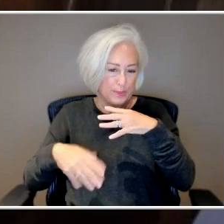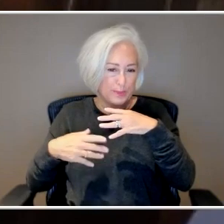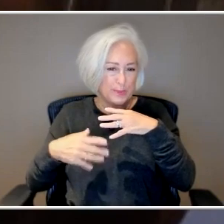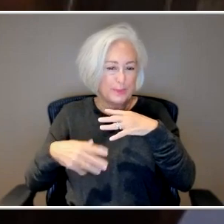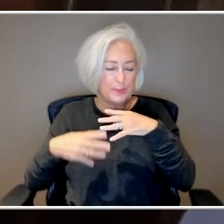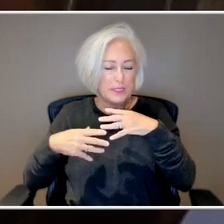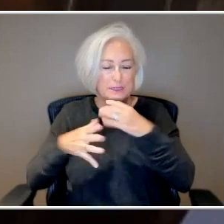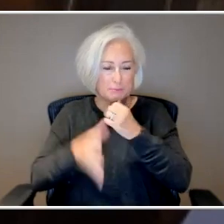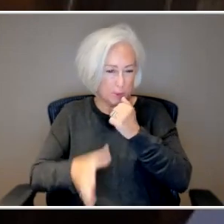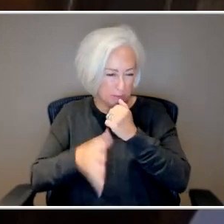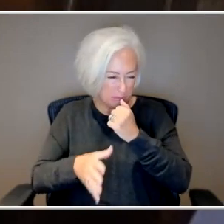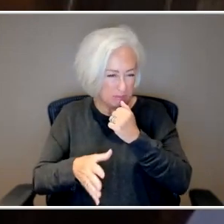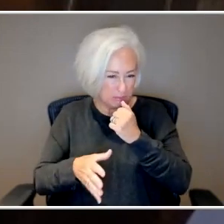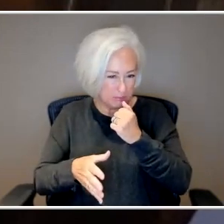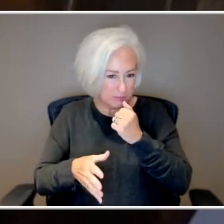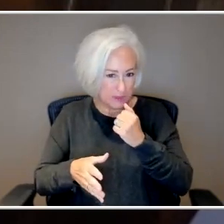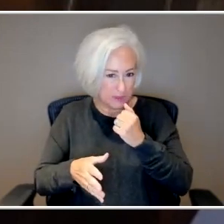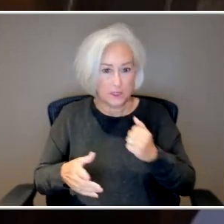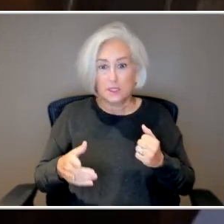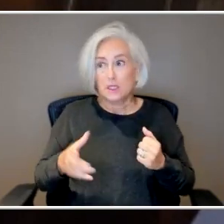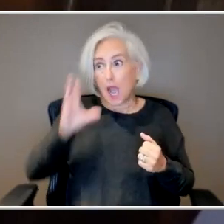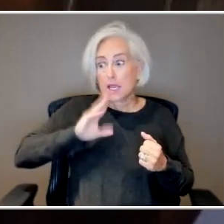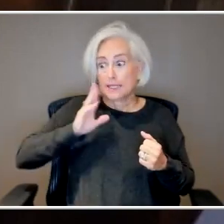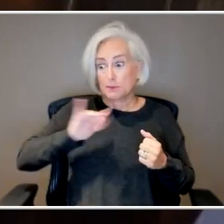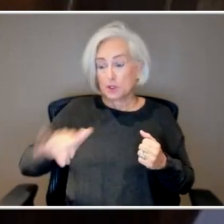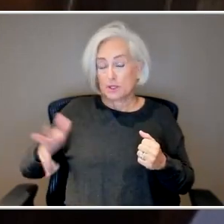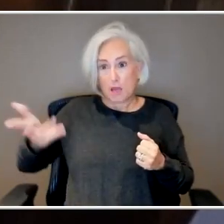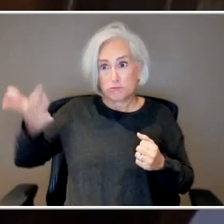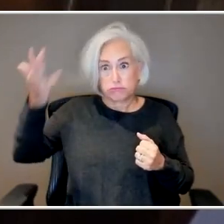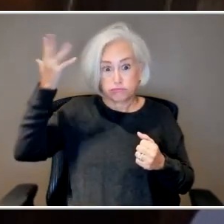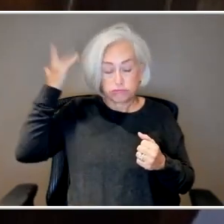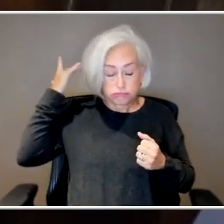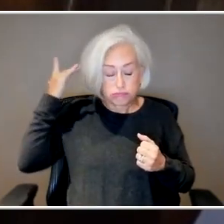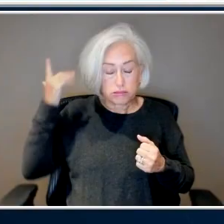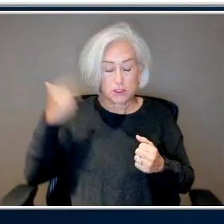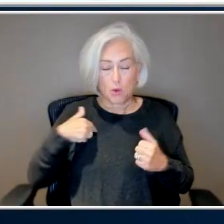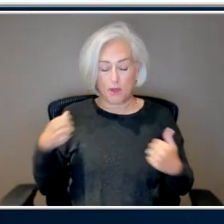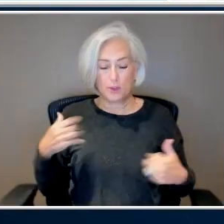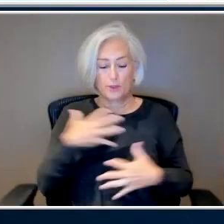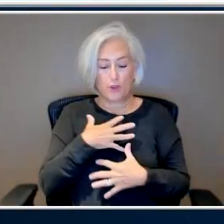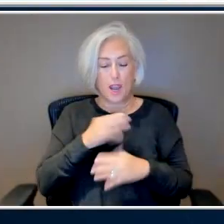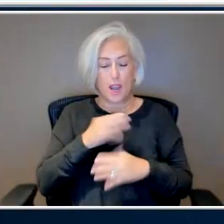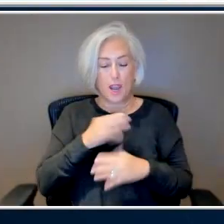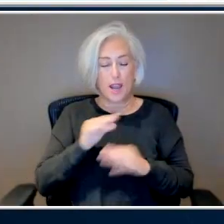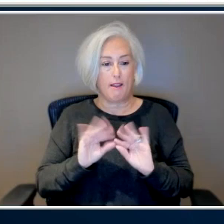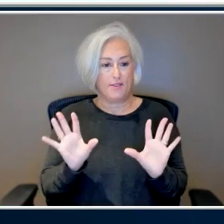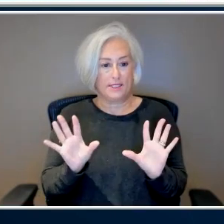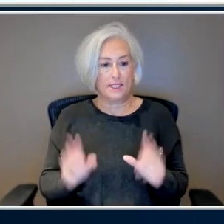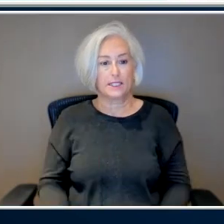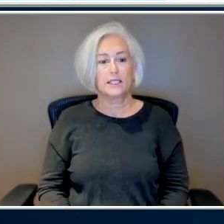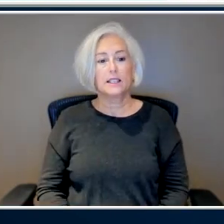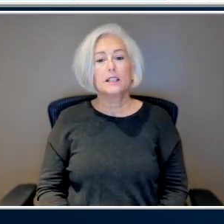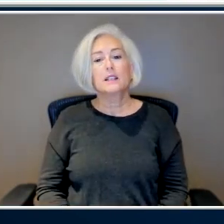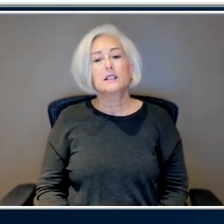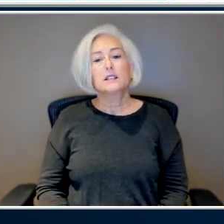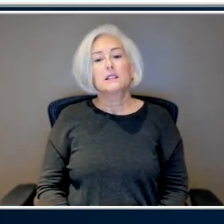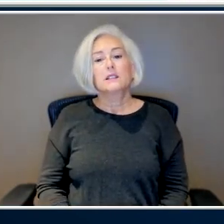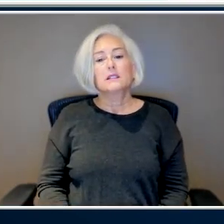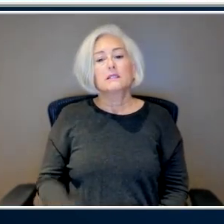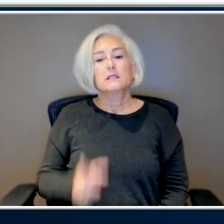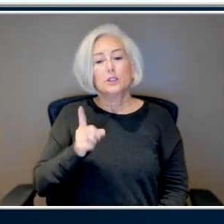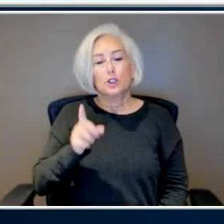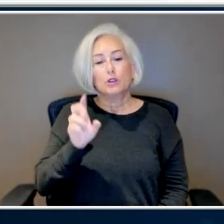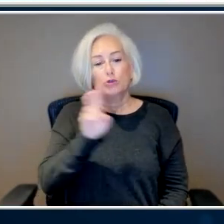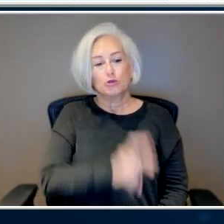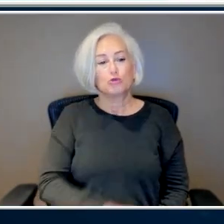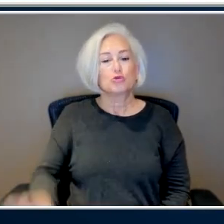was frightened, obviously. And you were able to take a trip overseas. You were pretty nervous about it. I think you kind of